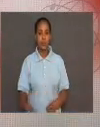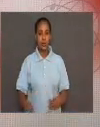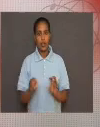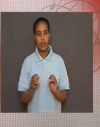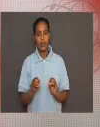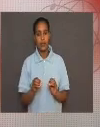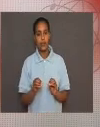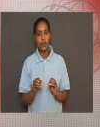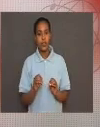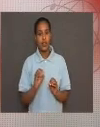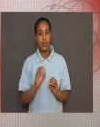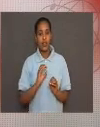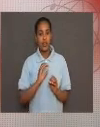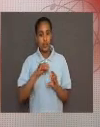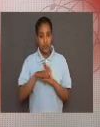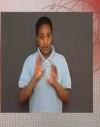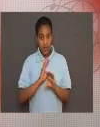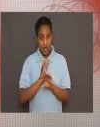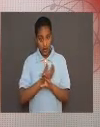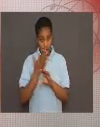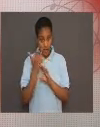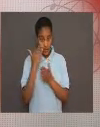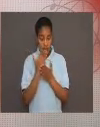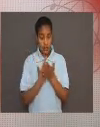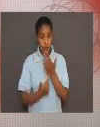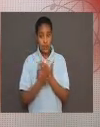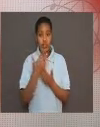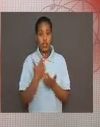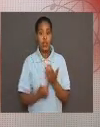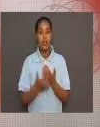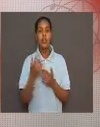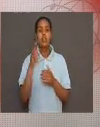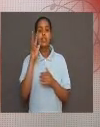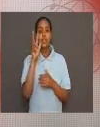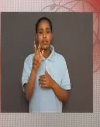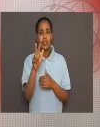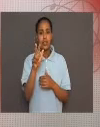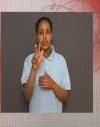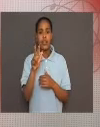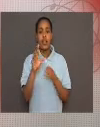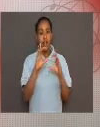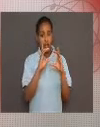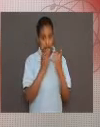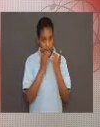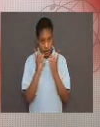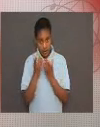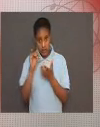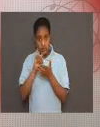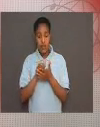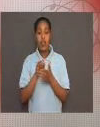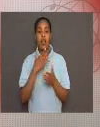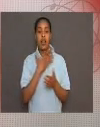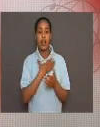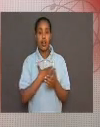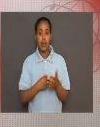Students, in our last lesson, we discussed the three categories that